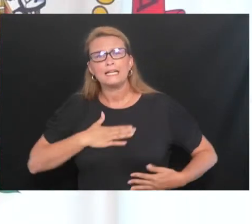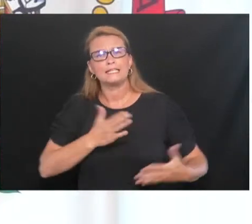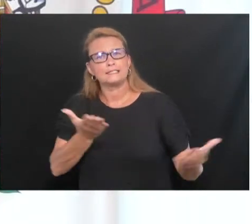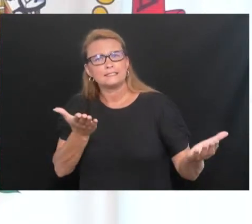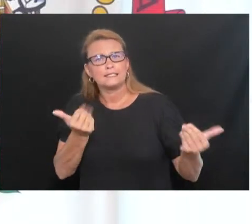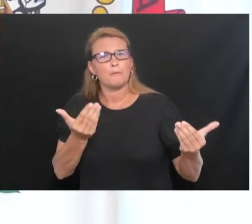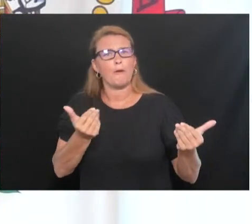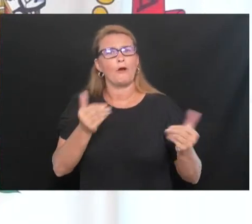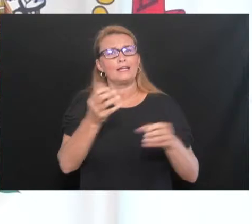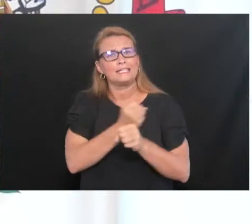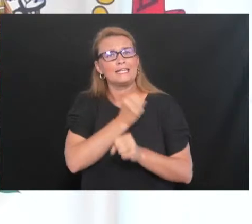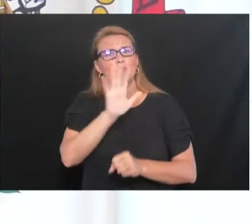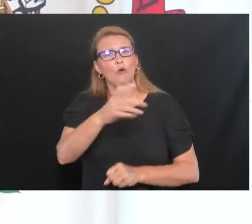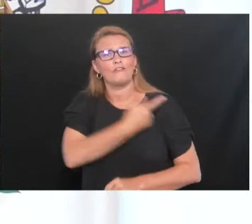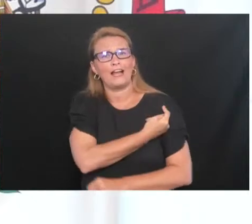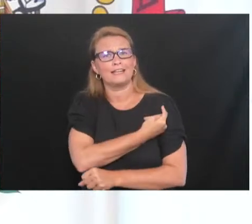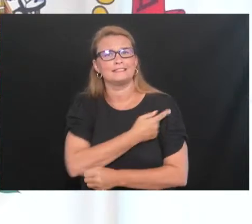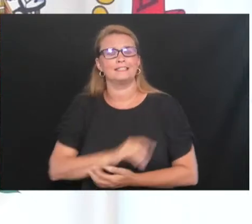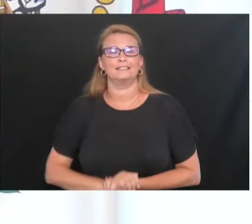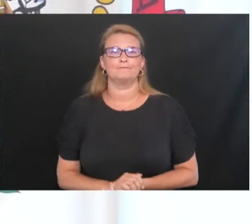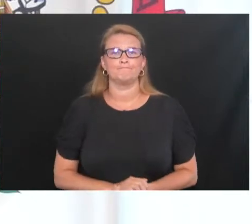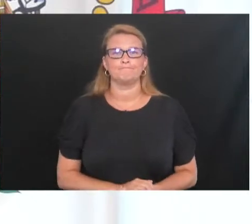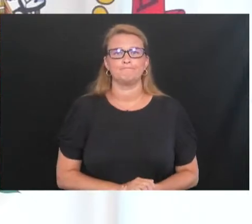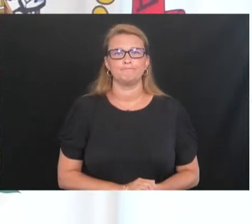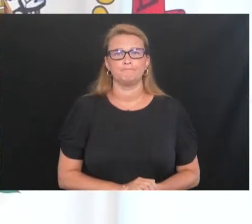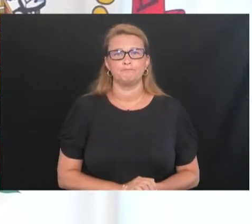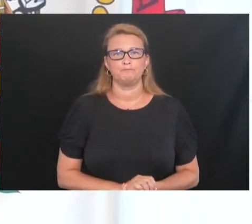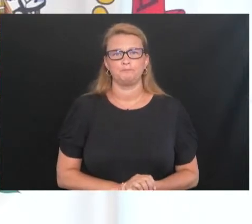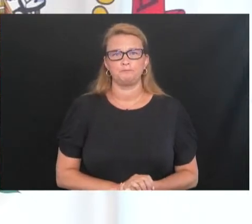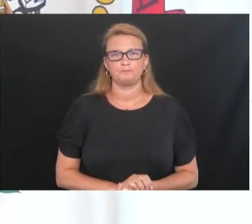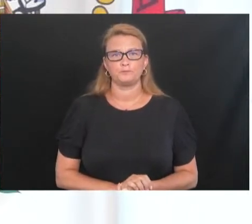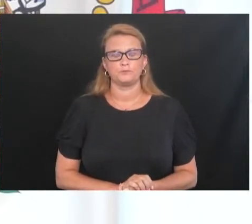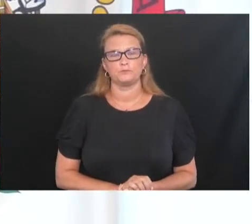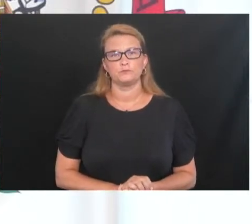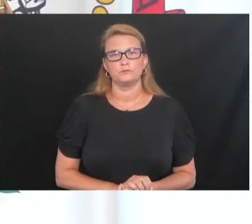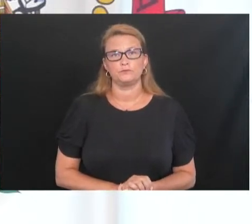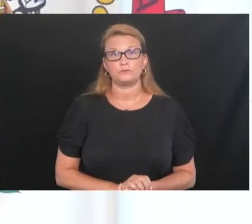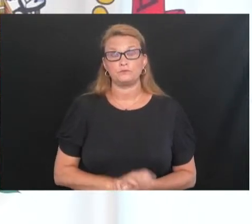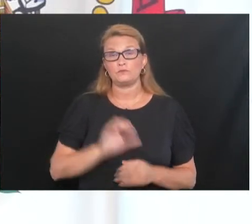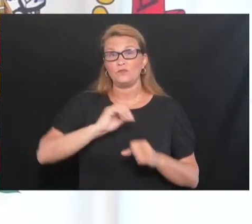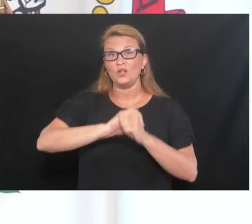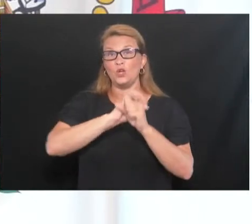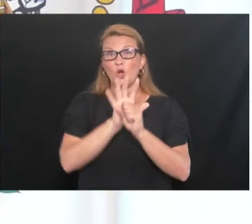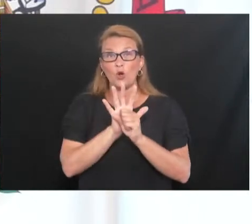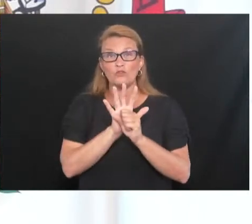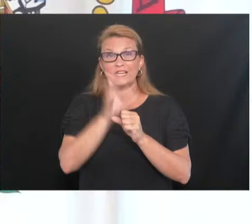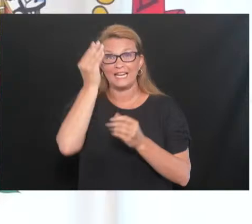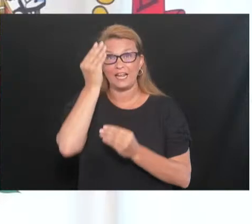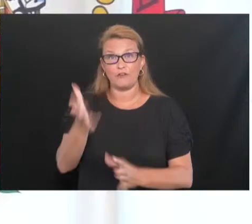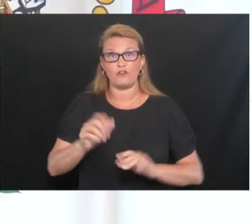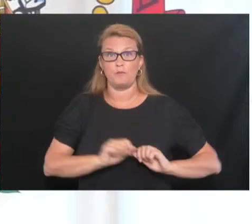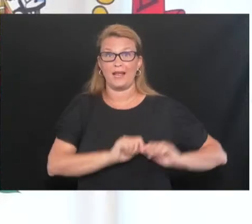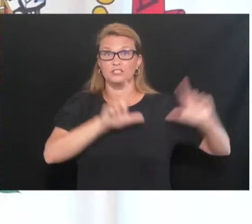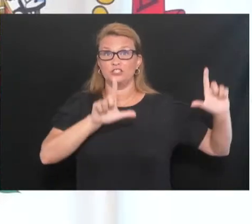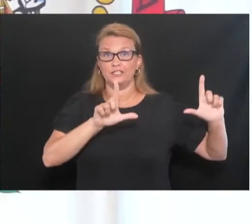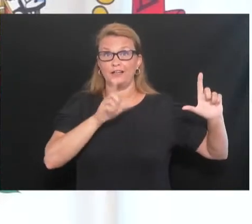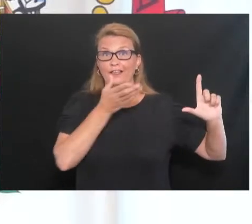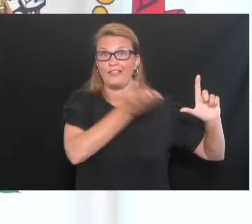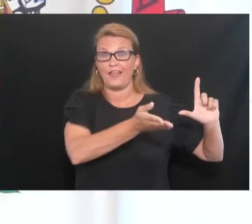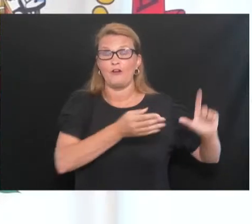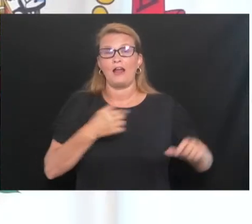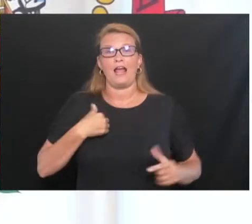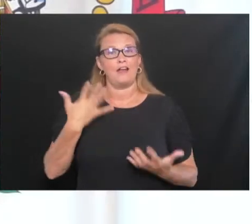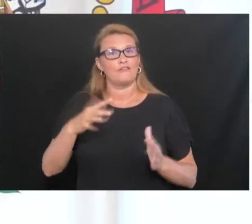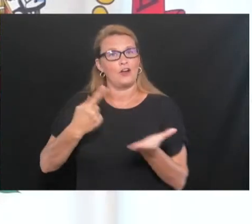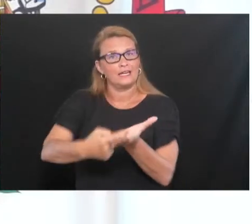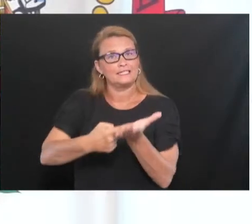yourself vaccinated. That's just all there is to it. From the standpoint of the COVID information, it's all up there. I've talked to you